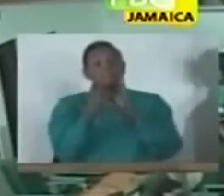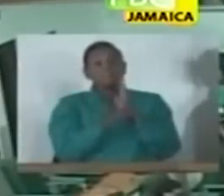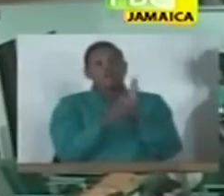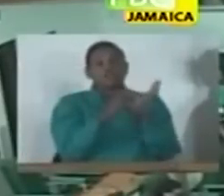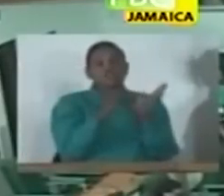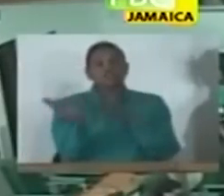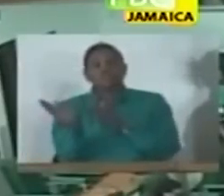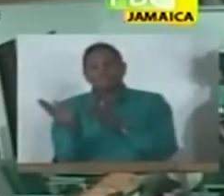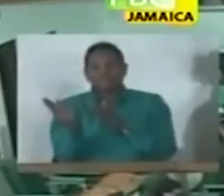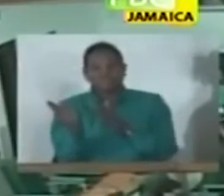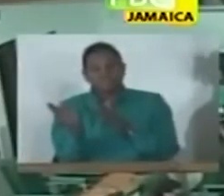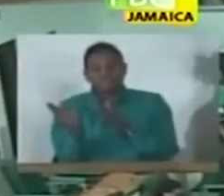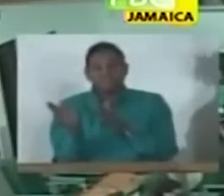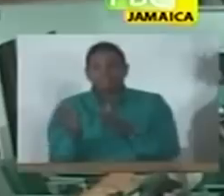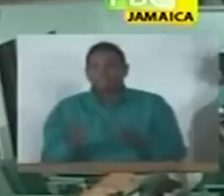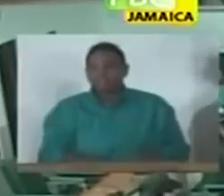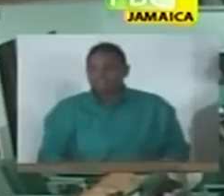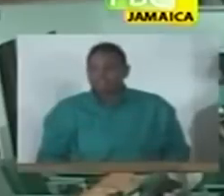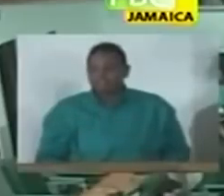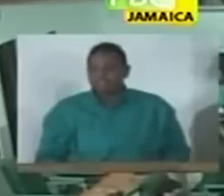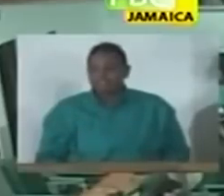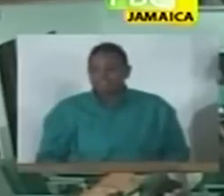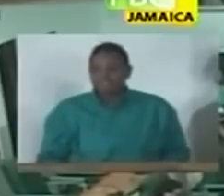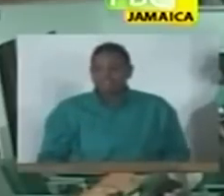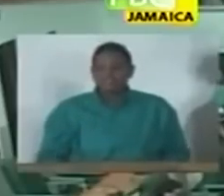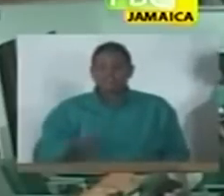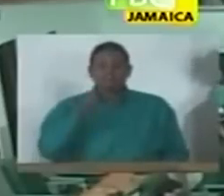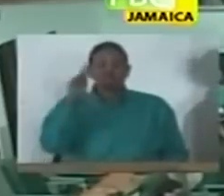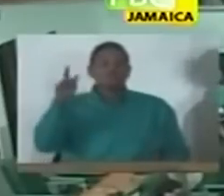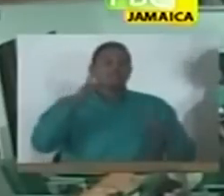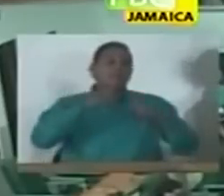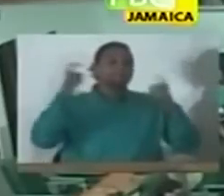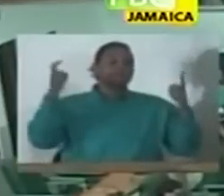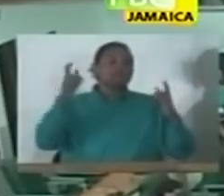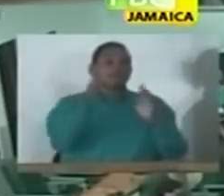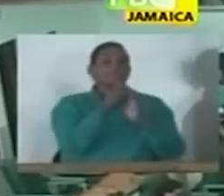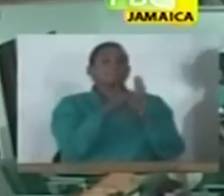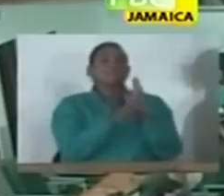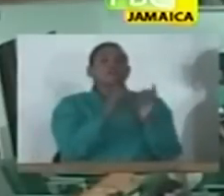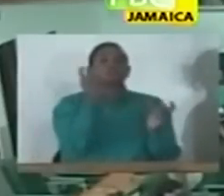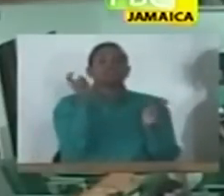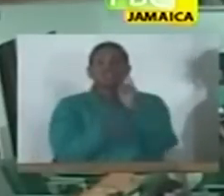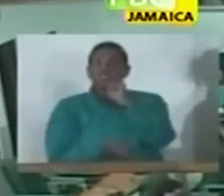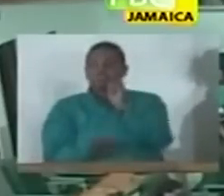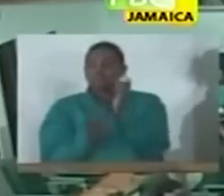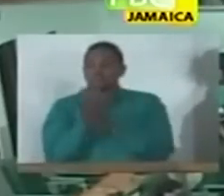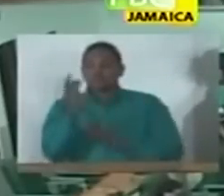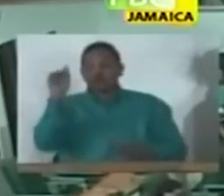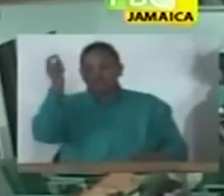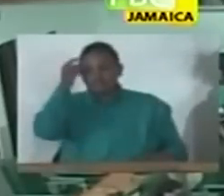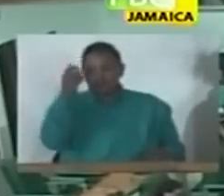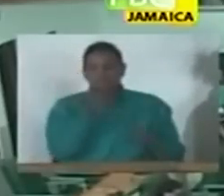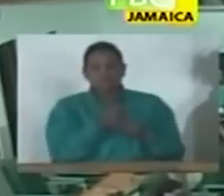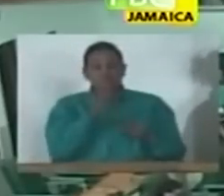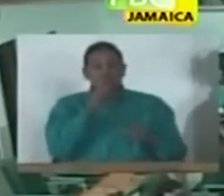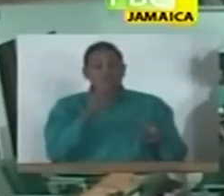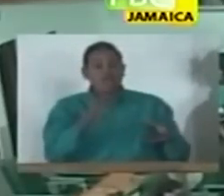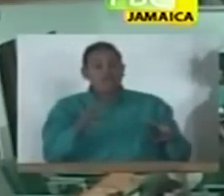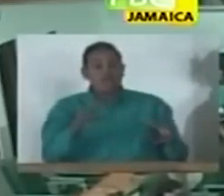Senator Morgan approved it to a fundamental policy shift by the government to embracing